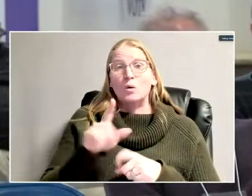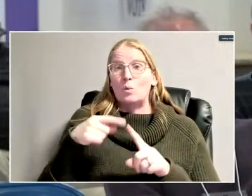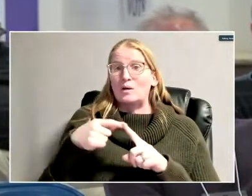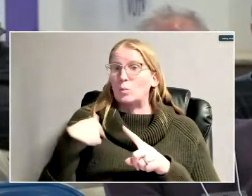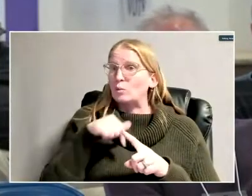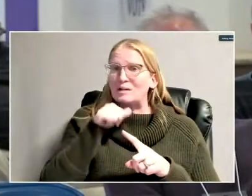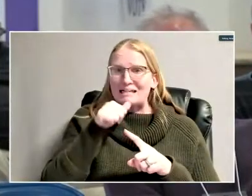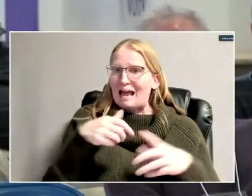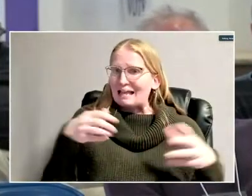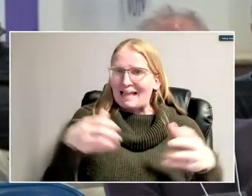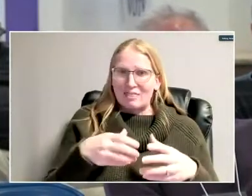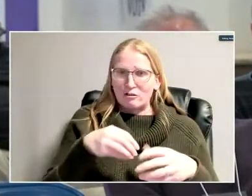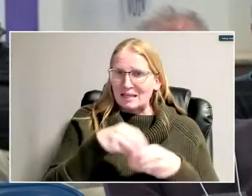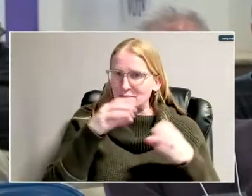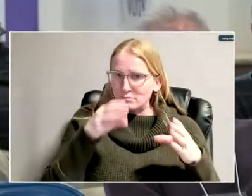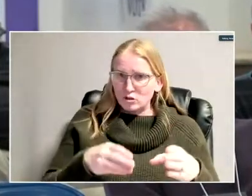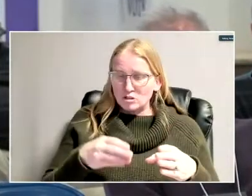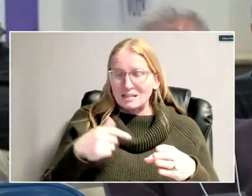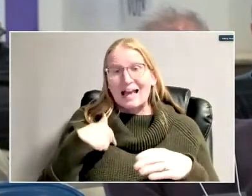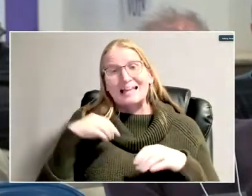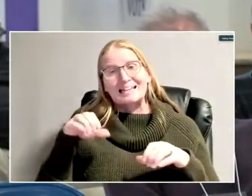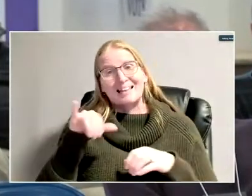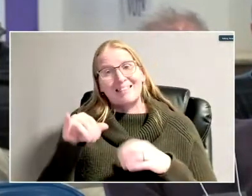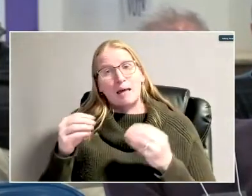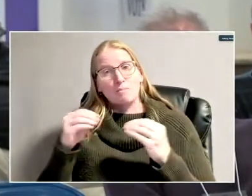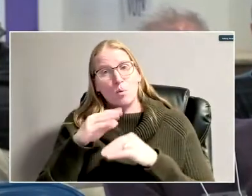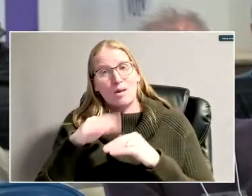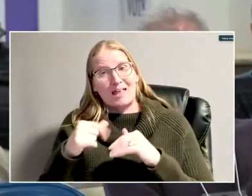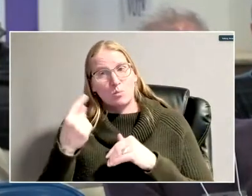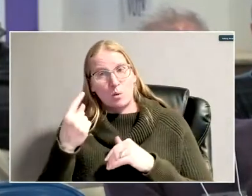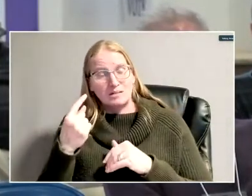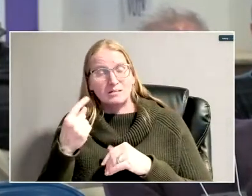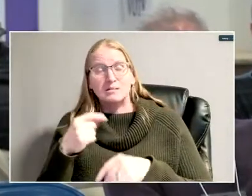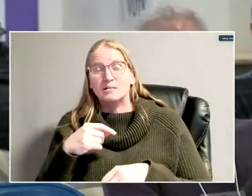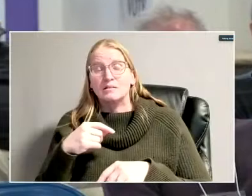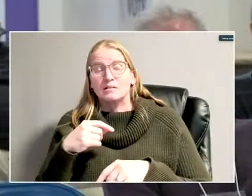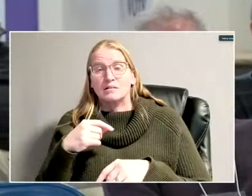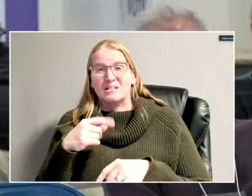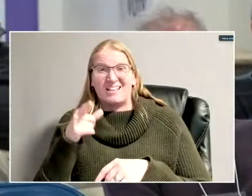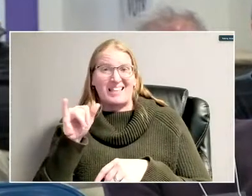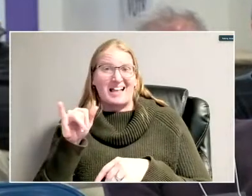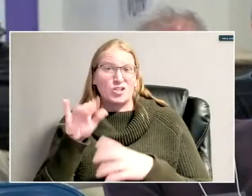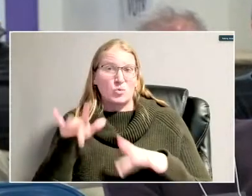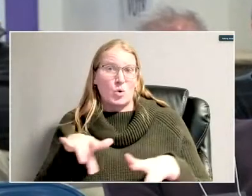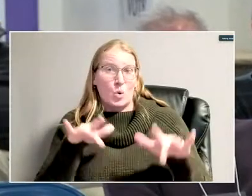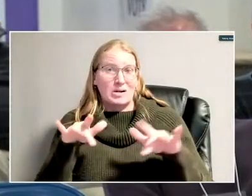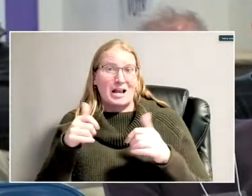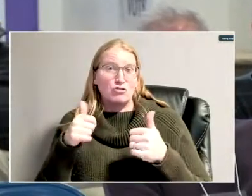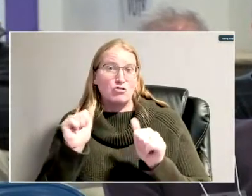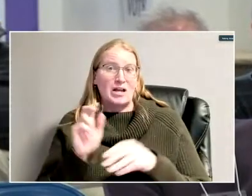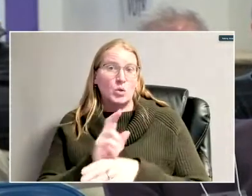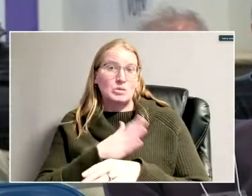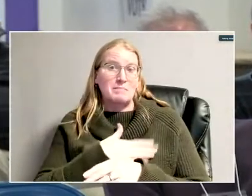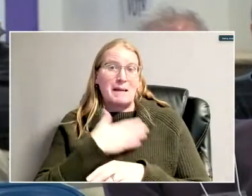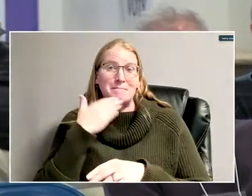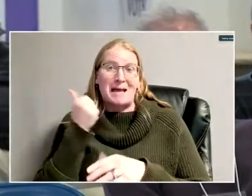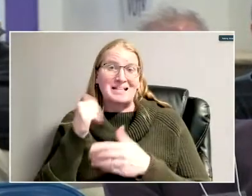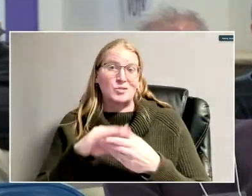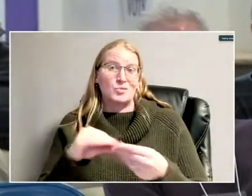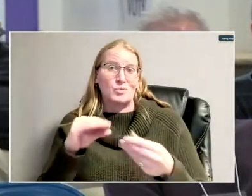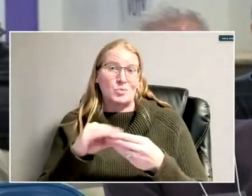it's a a recording of that it's fairly entertaining I tried to use my best storytelling skills it's